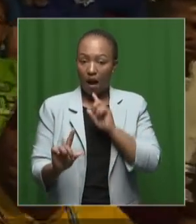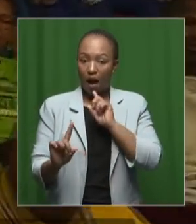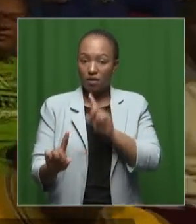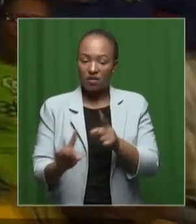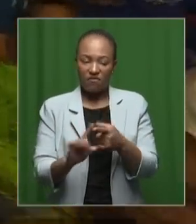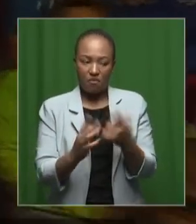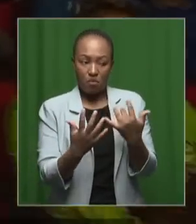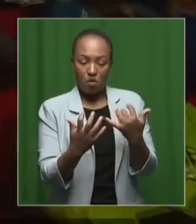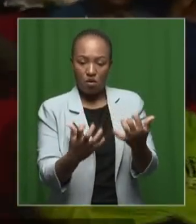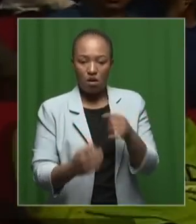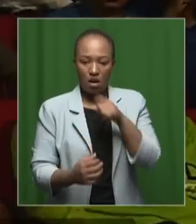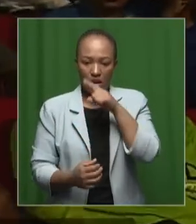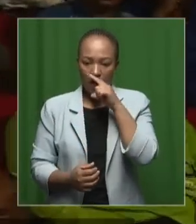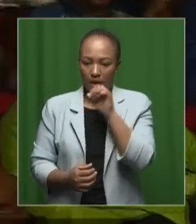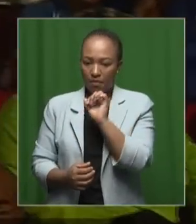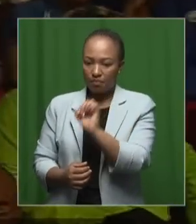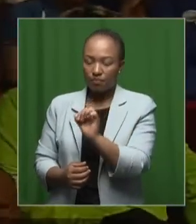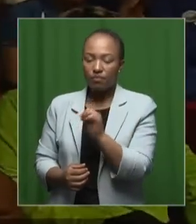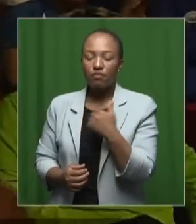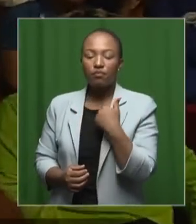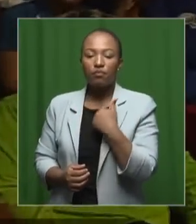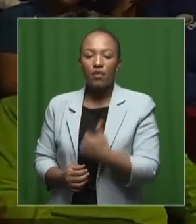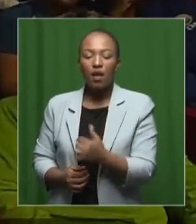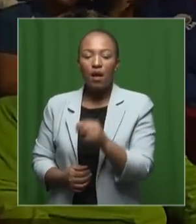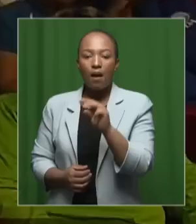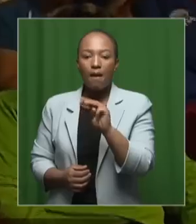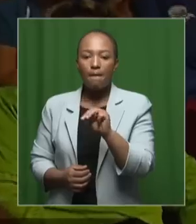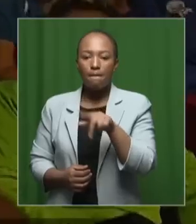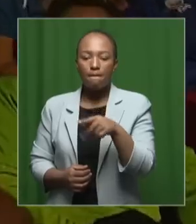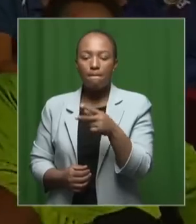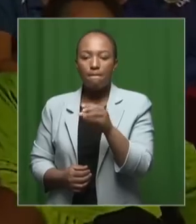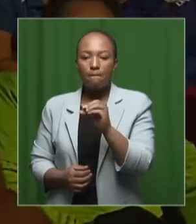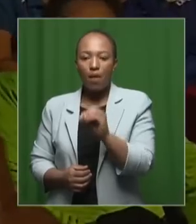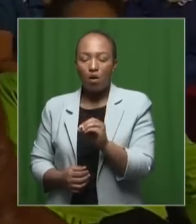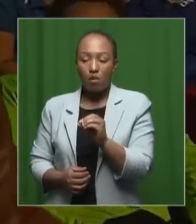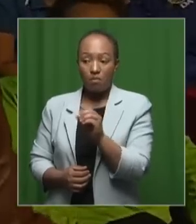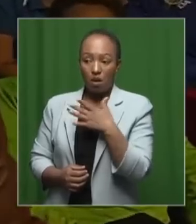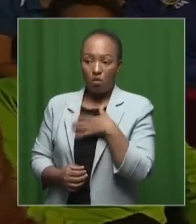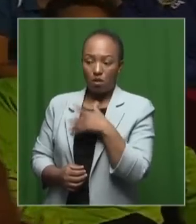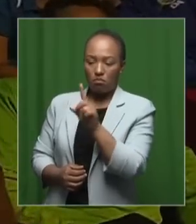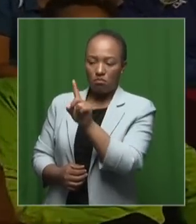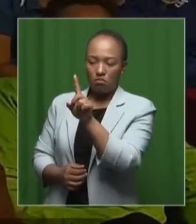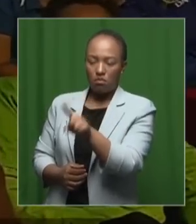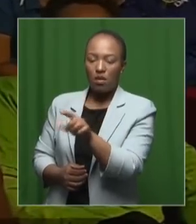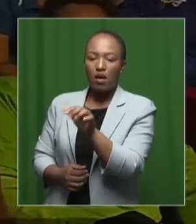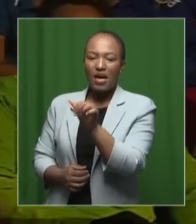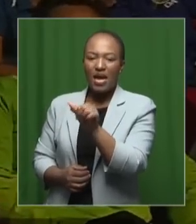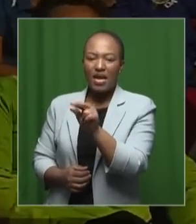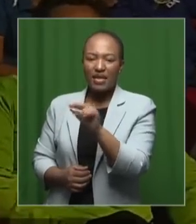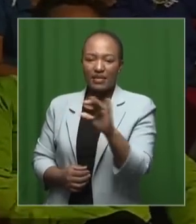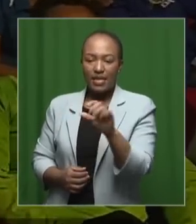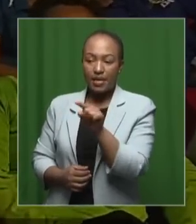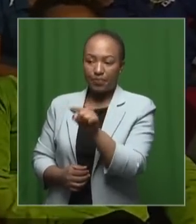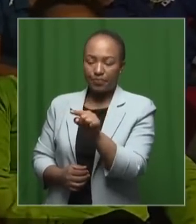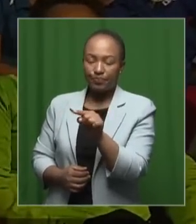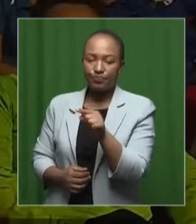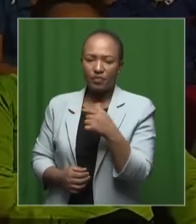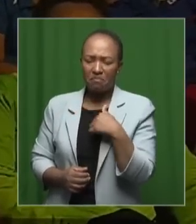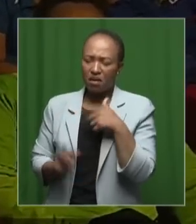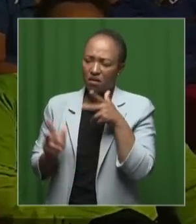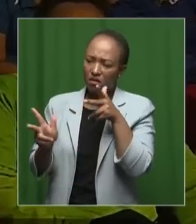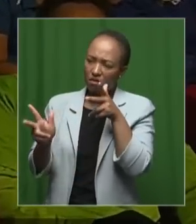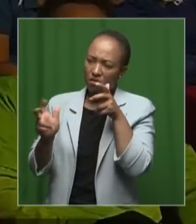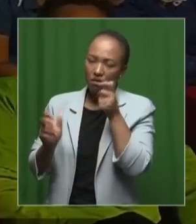audience. Your name is? Hi, my name is Mponya Mate, and I have a question for the ANC. And basically what I've understood is